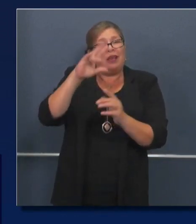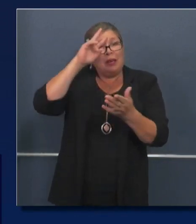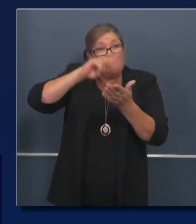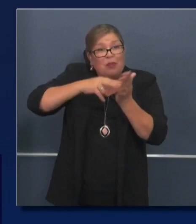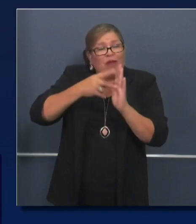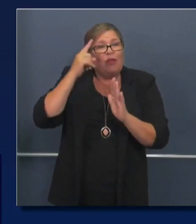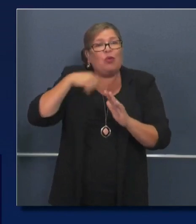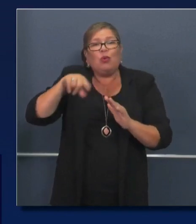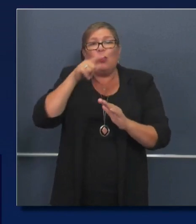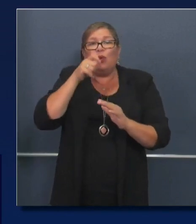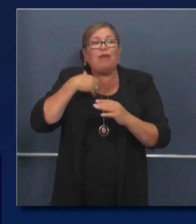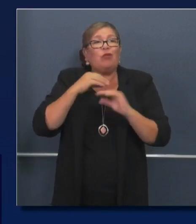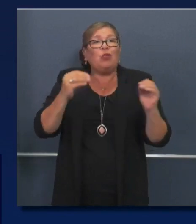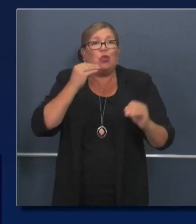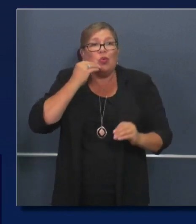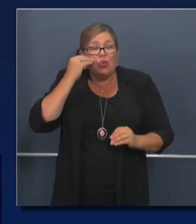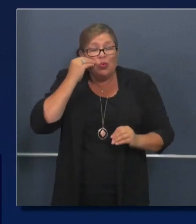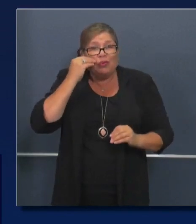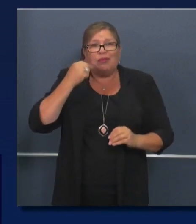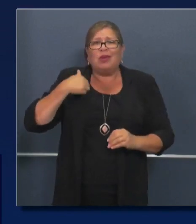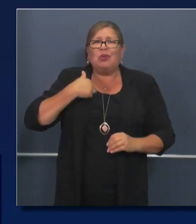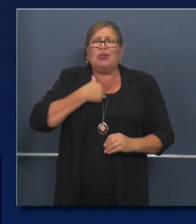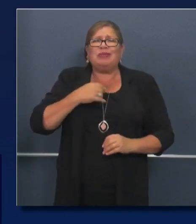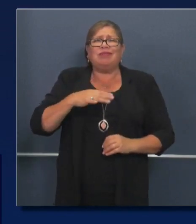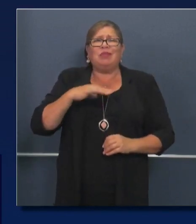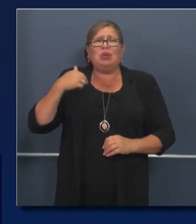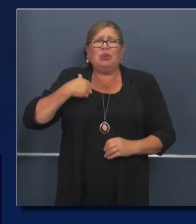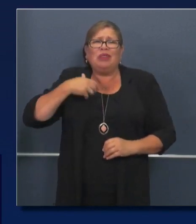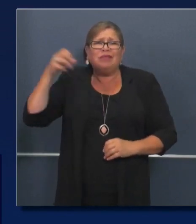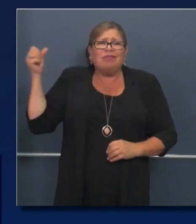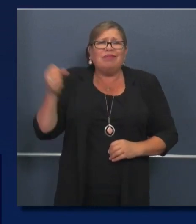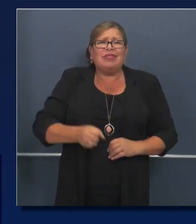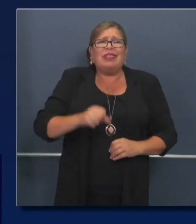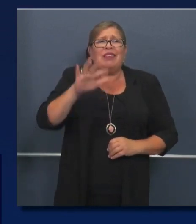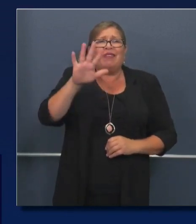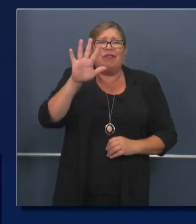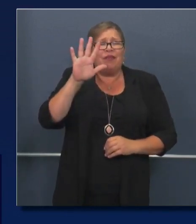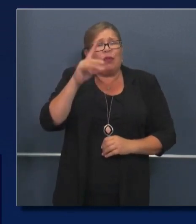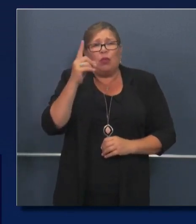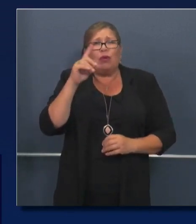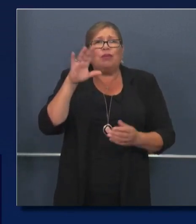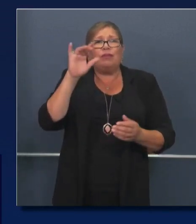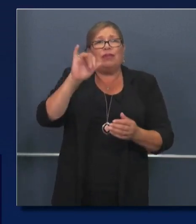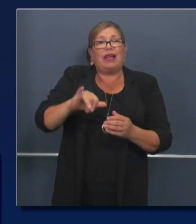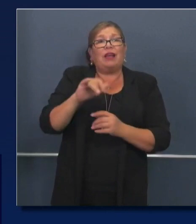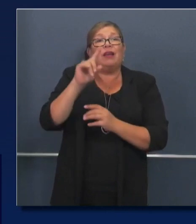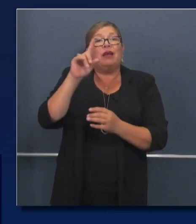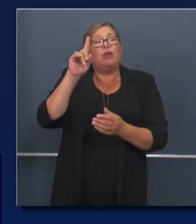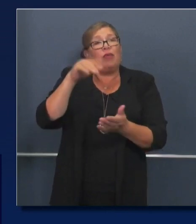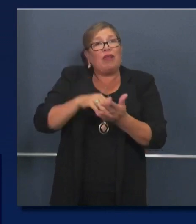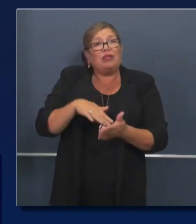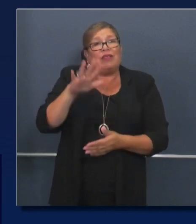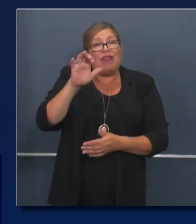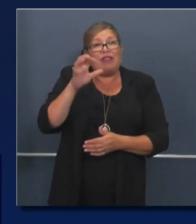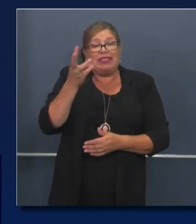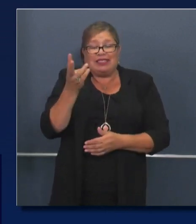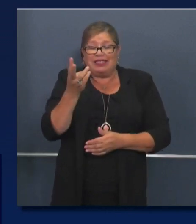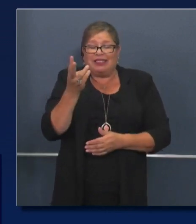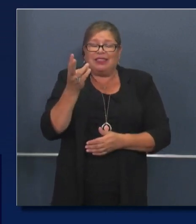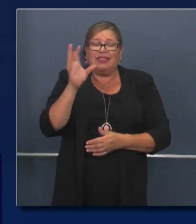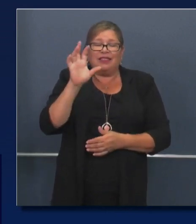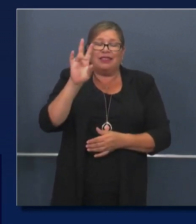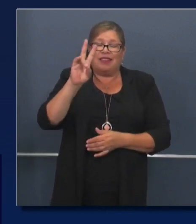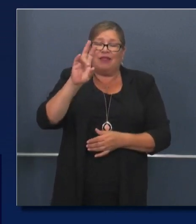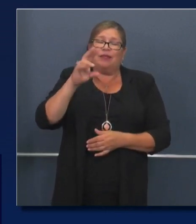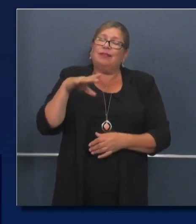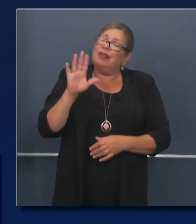9,397 rooms made available for formerly homeless individuals? By the way, 9,397, not the total number of